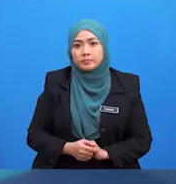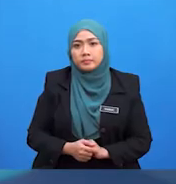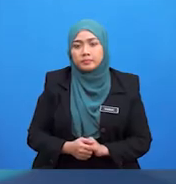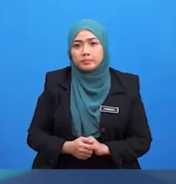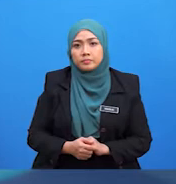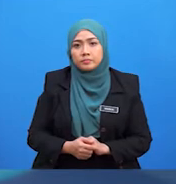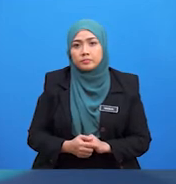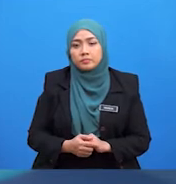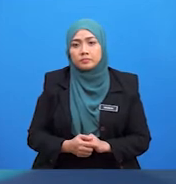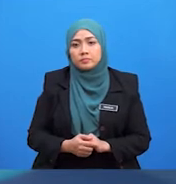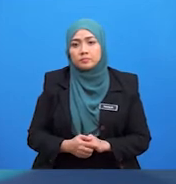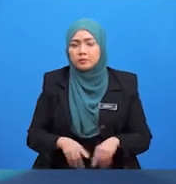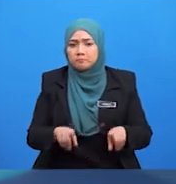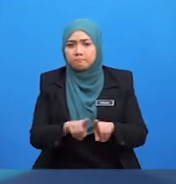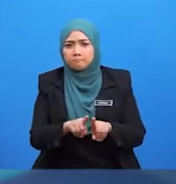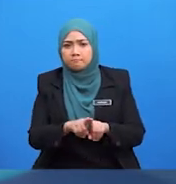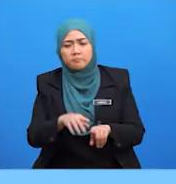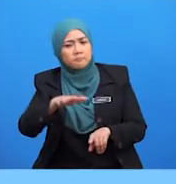It seems pretty cool, right?